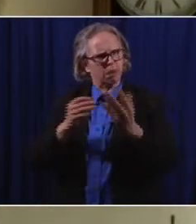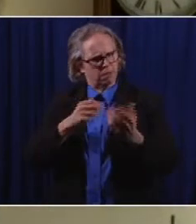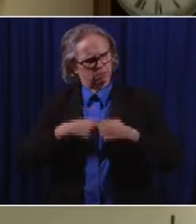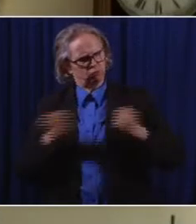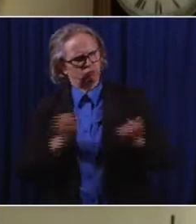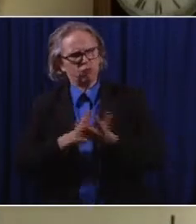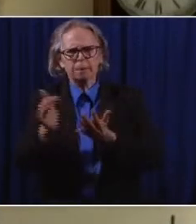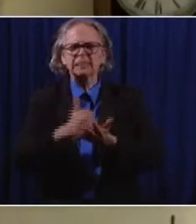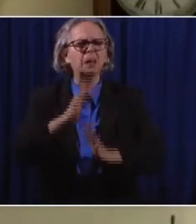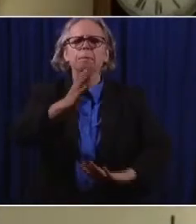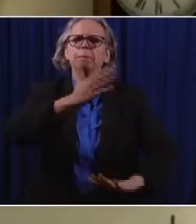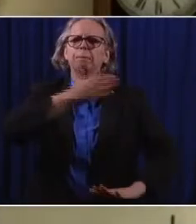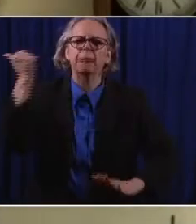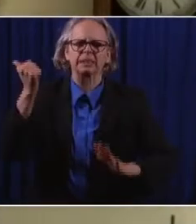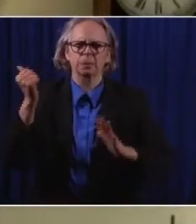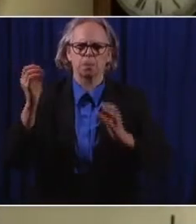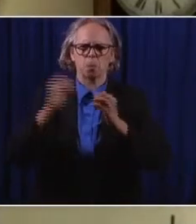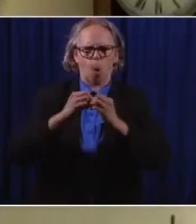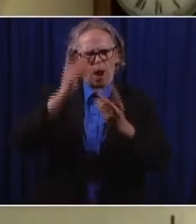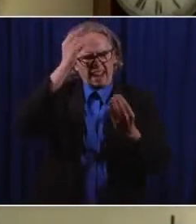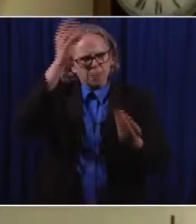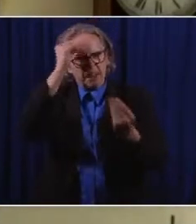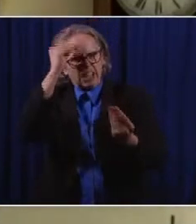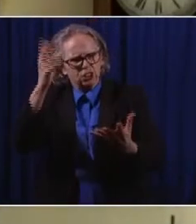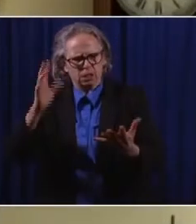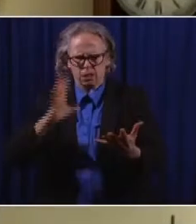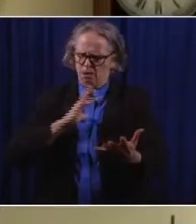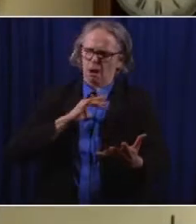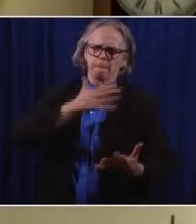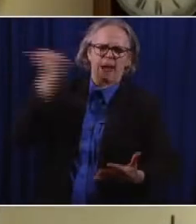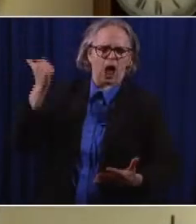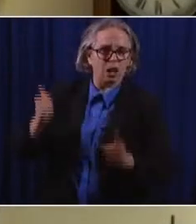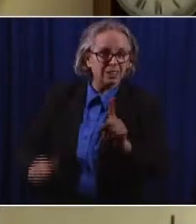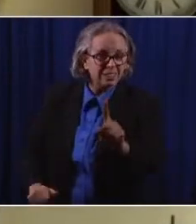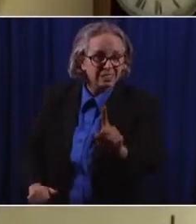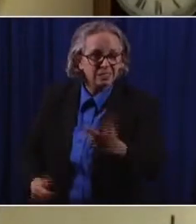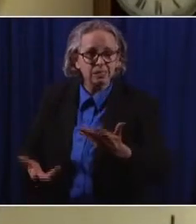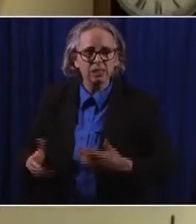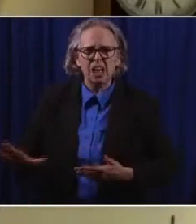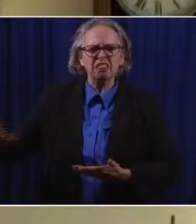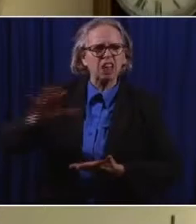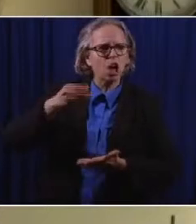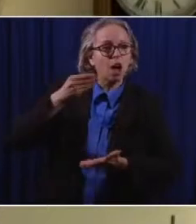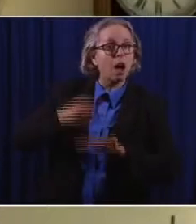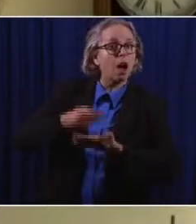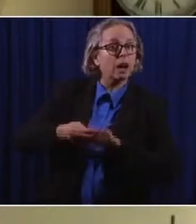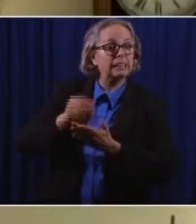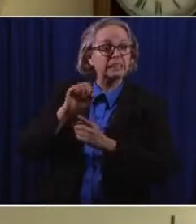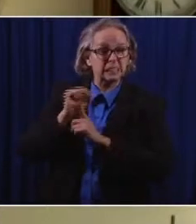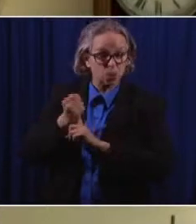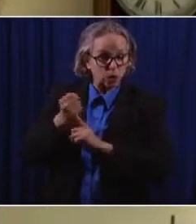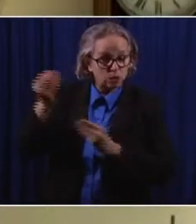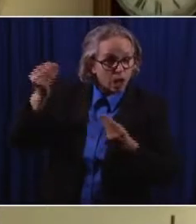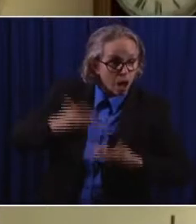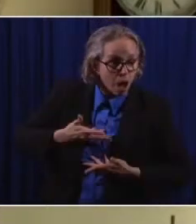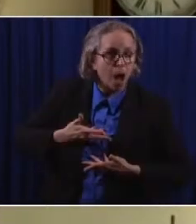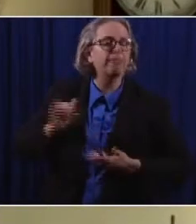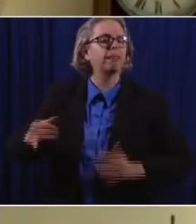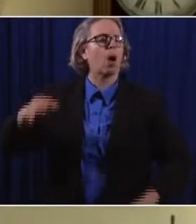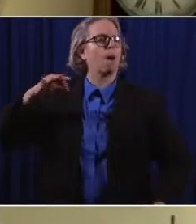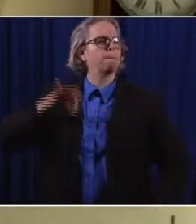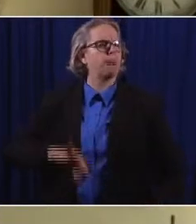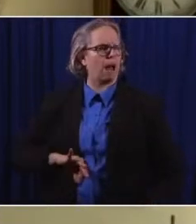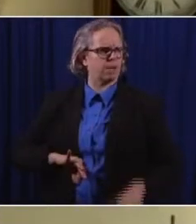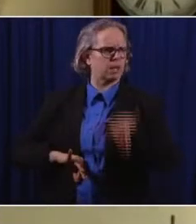about, what their actual financial situation is would be helpful. And this is,